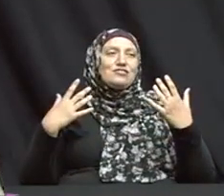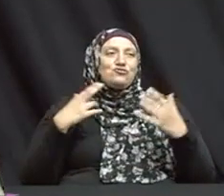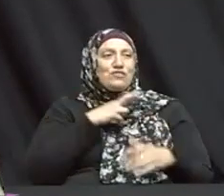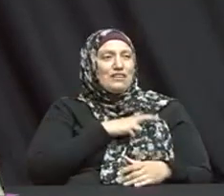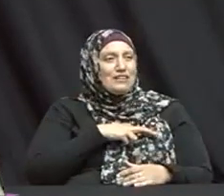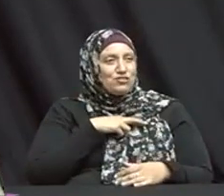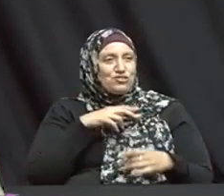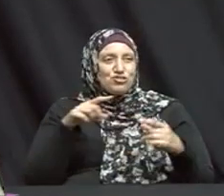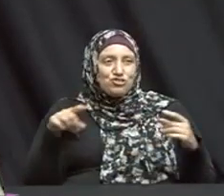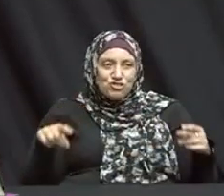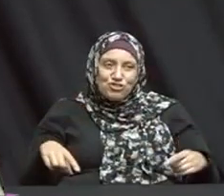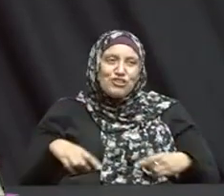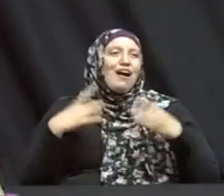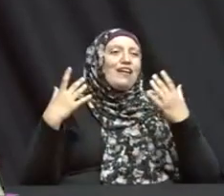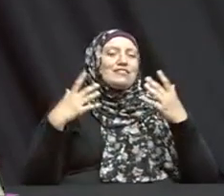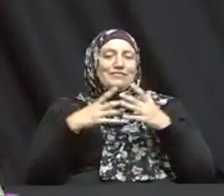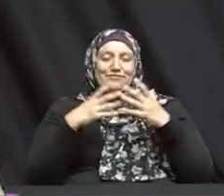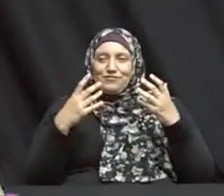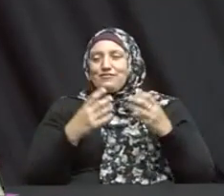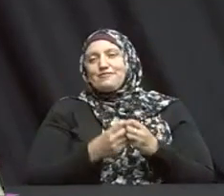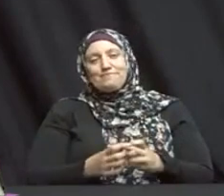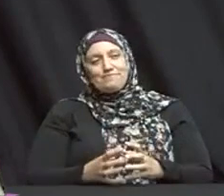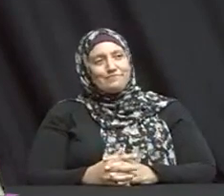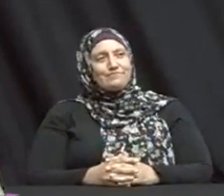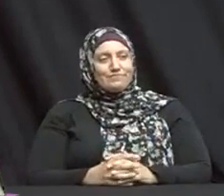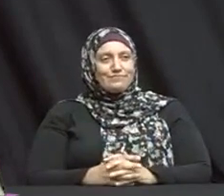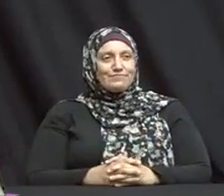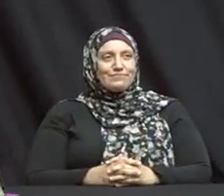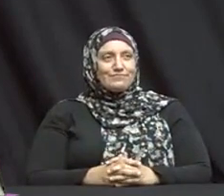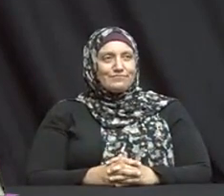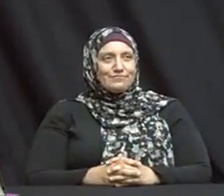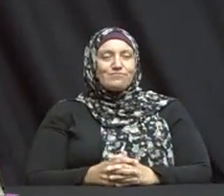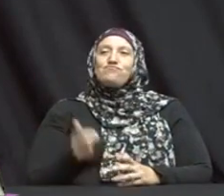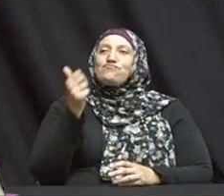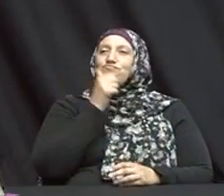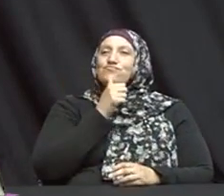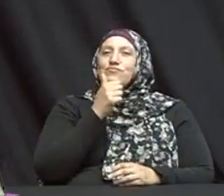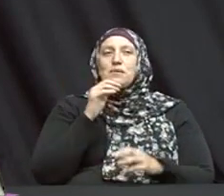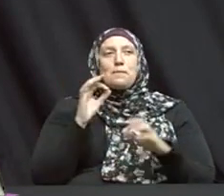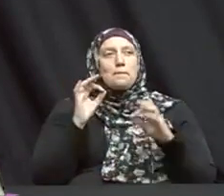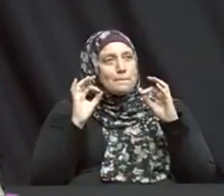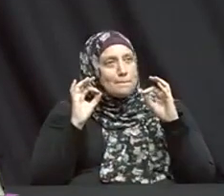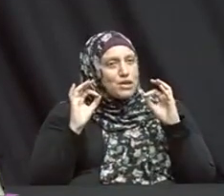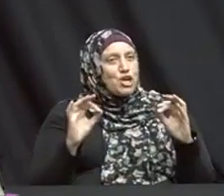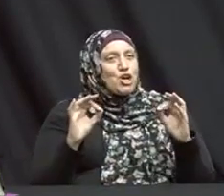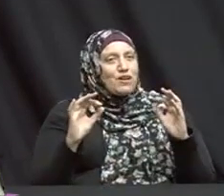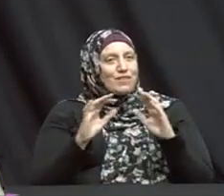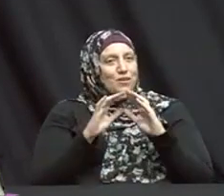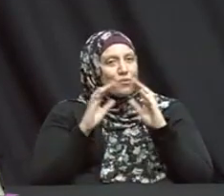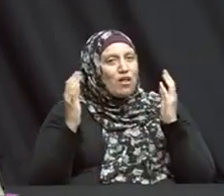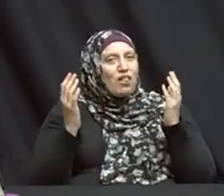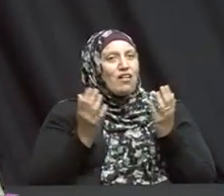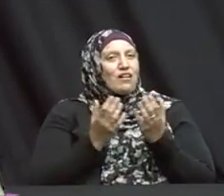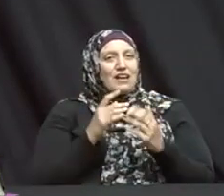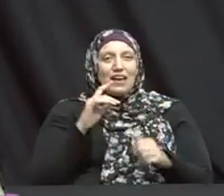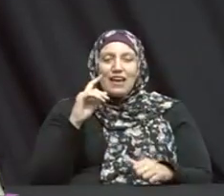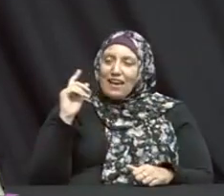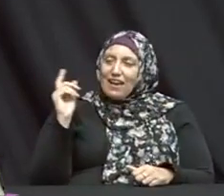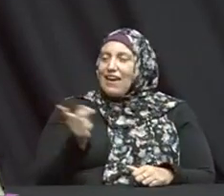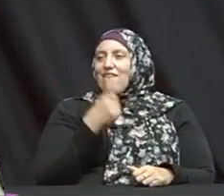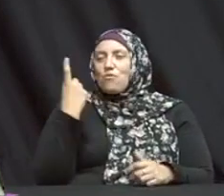receive. In a perfect world where every member of the family is a